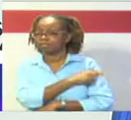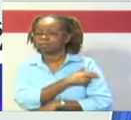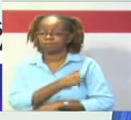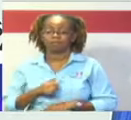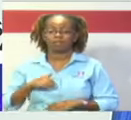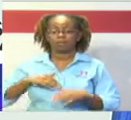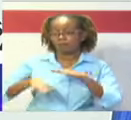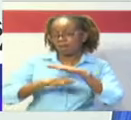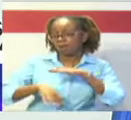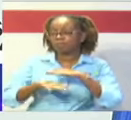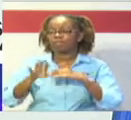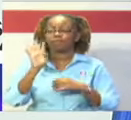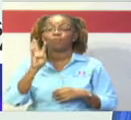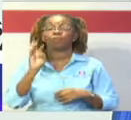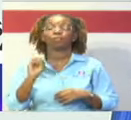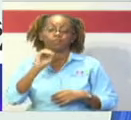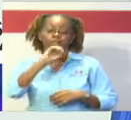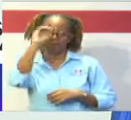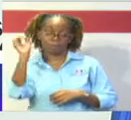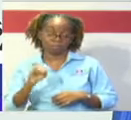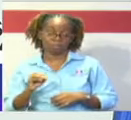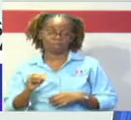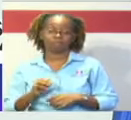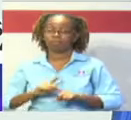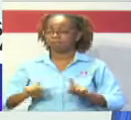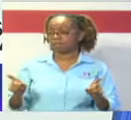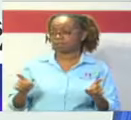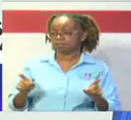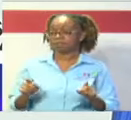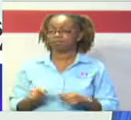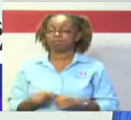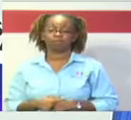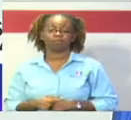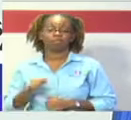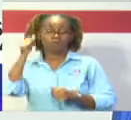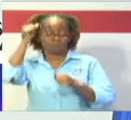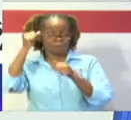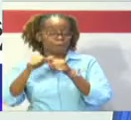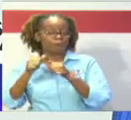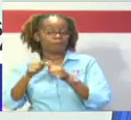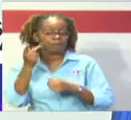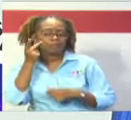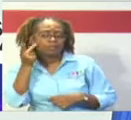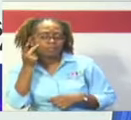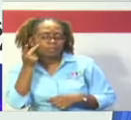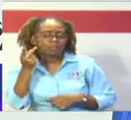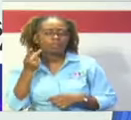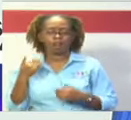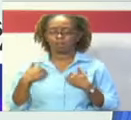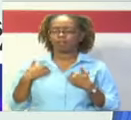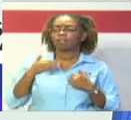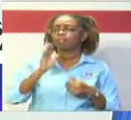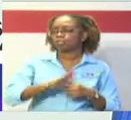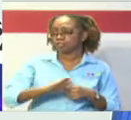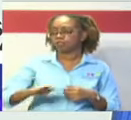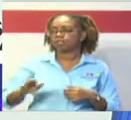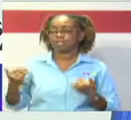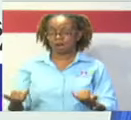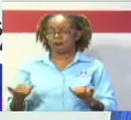healthcare system. However, we continue to notice that there are children that are now being admitted for medical